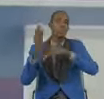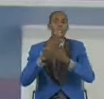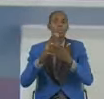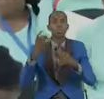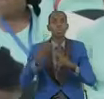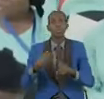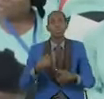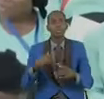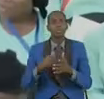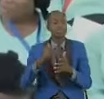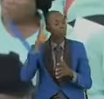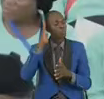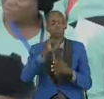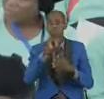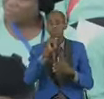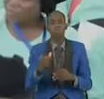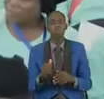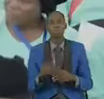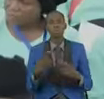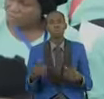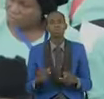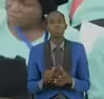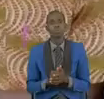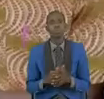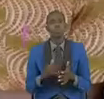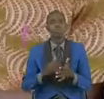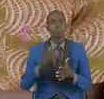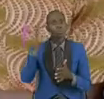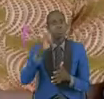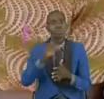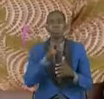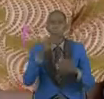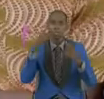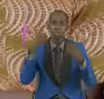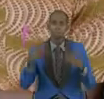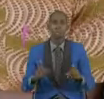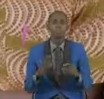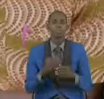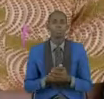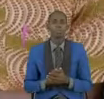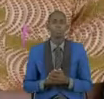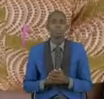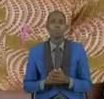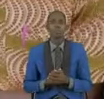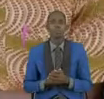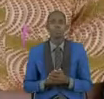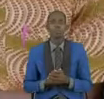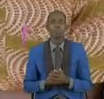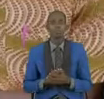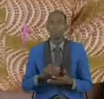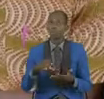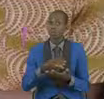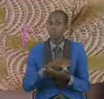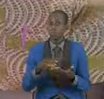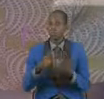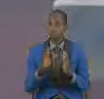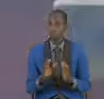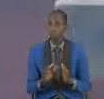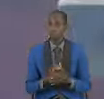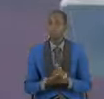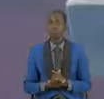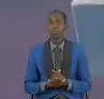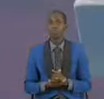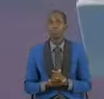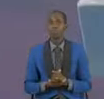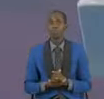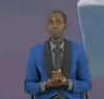not. I said it will not. By the way, choir, if you are